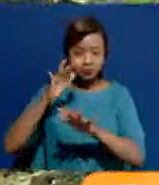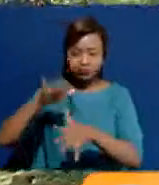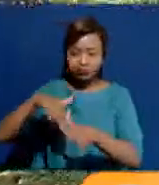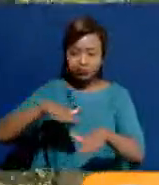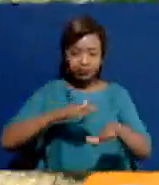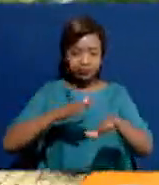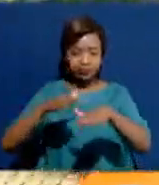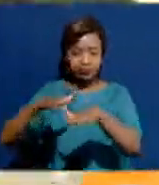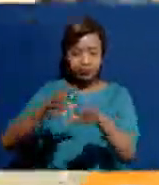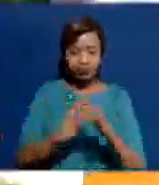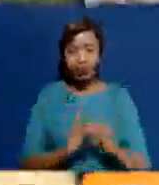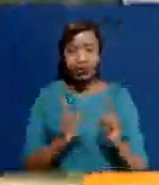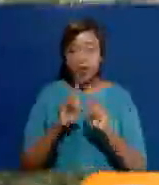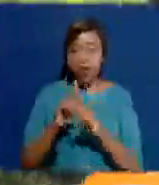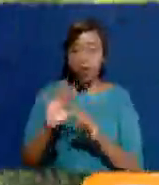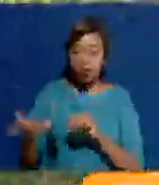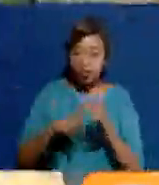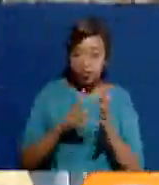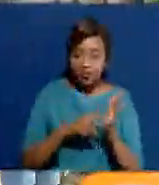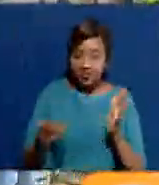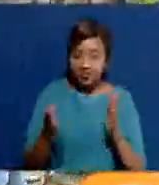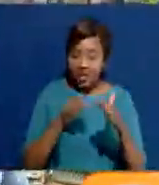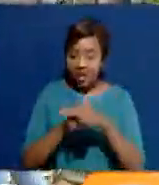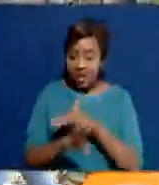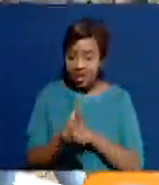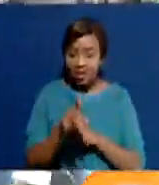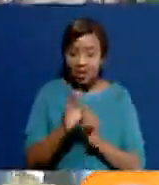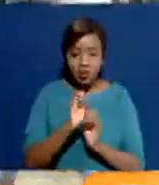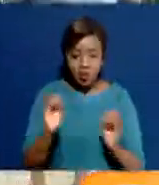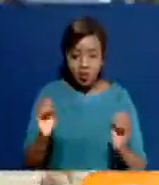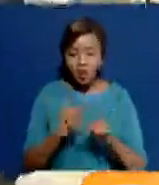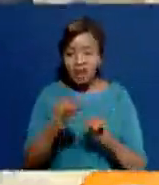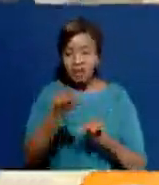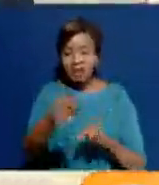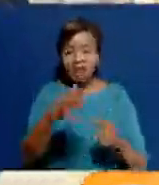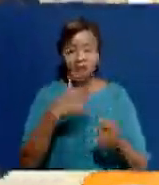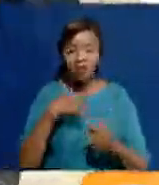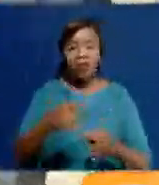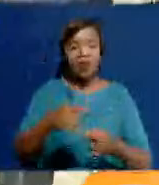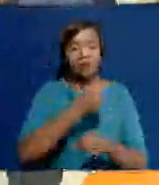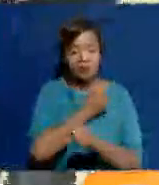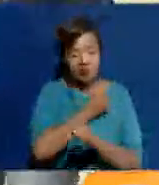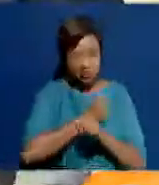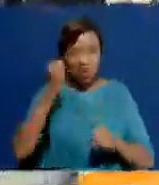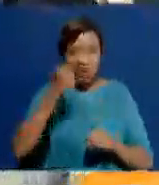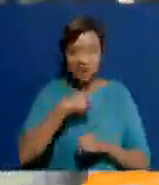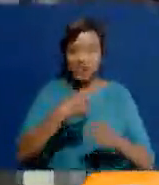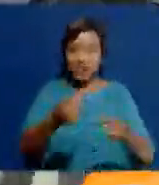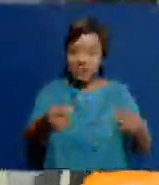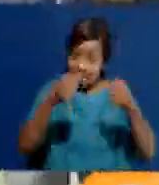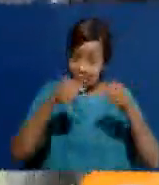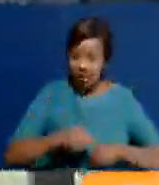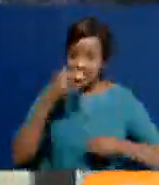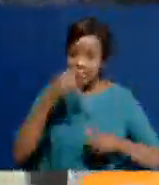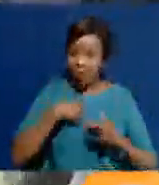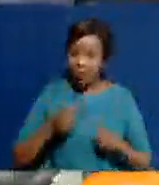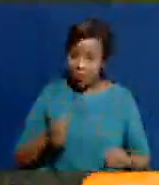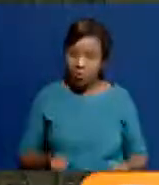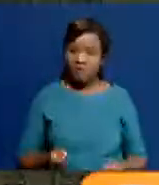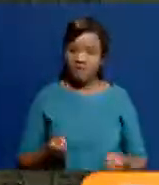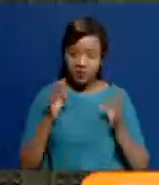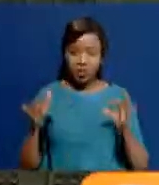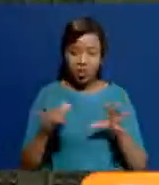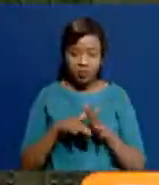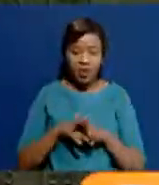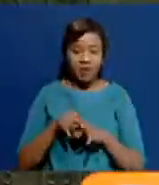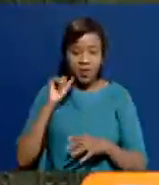Despite failing to gain access to the building, the Kanini Kega faction was adamant that they were the legitimate officials of the party, saying they